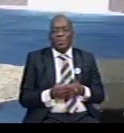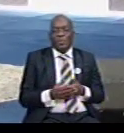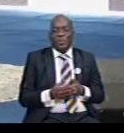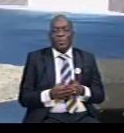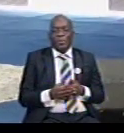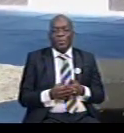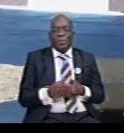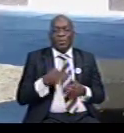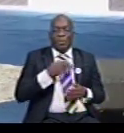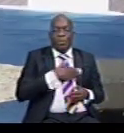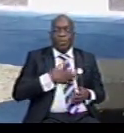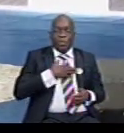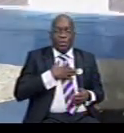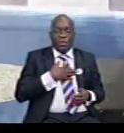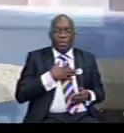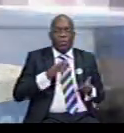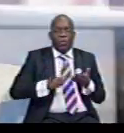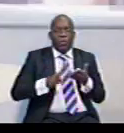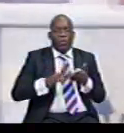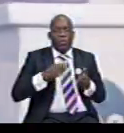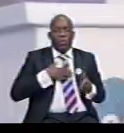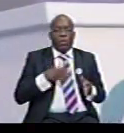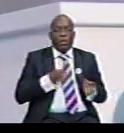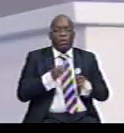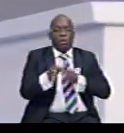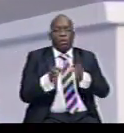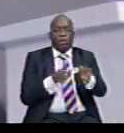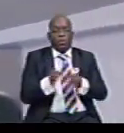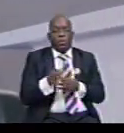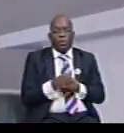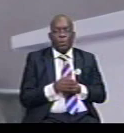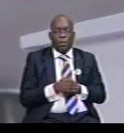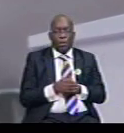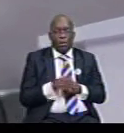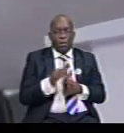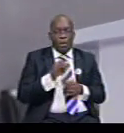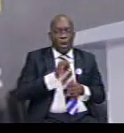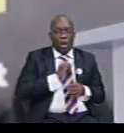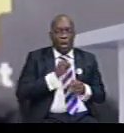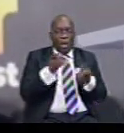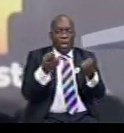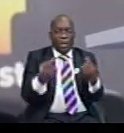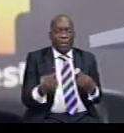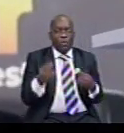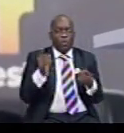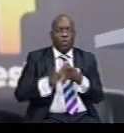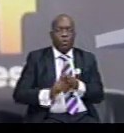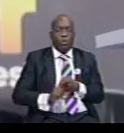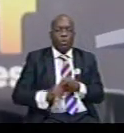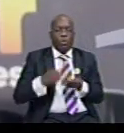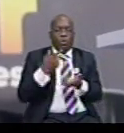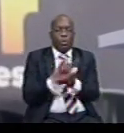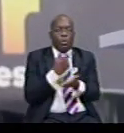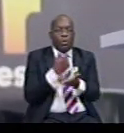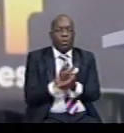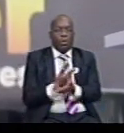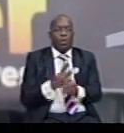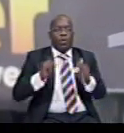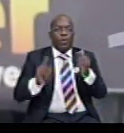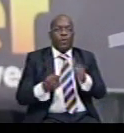pardon my illustration. I came to Ghana the first